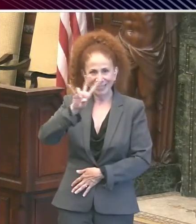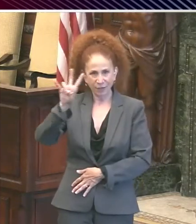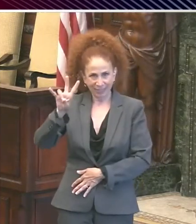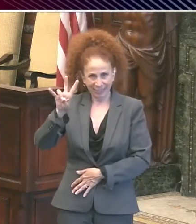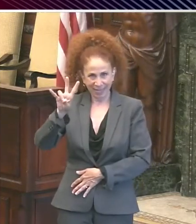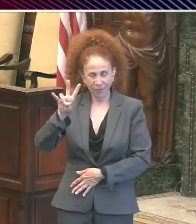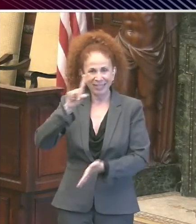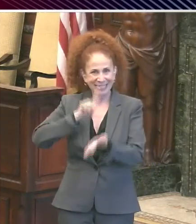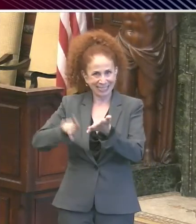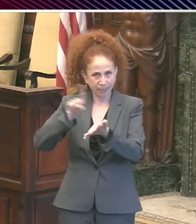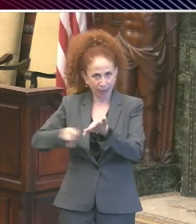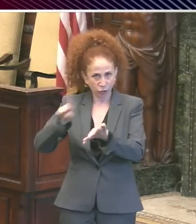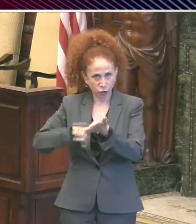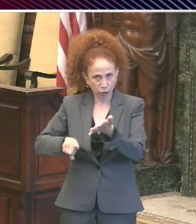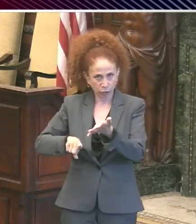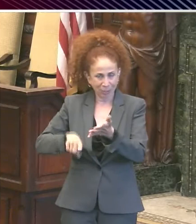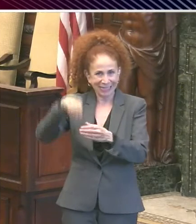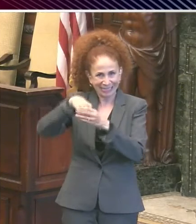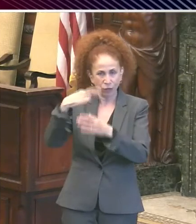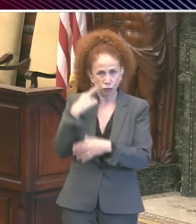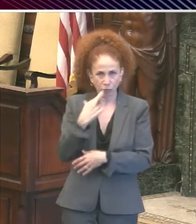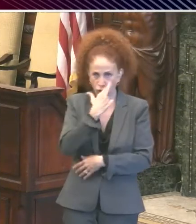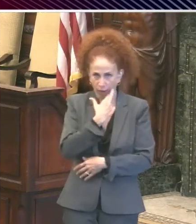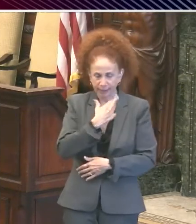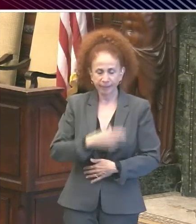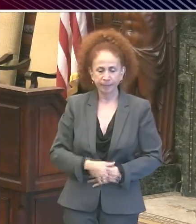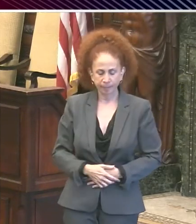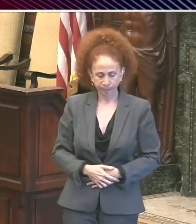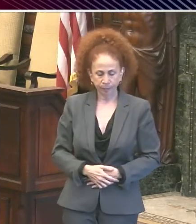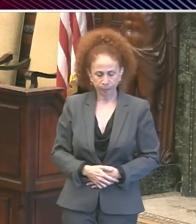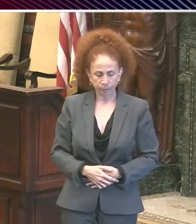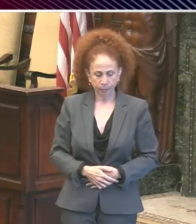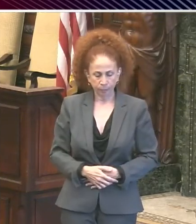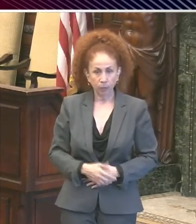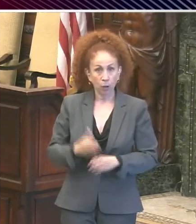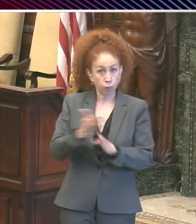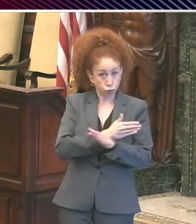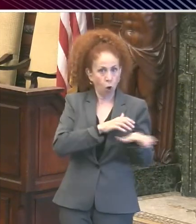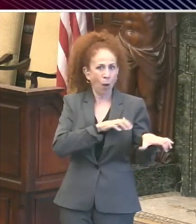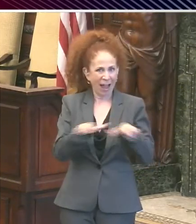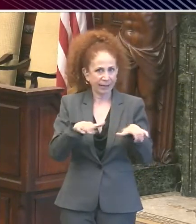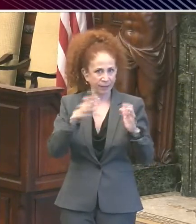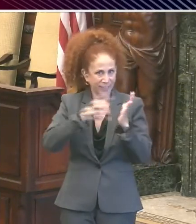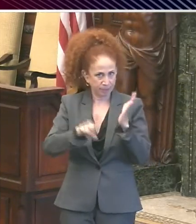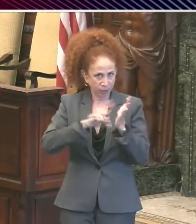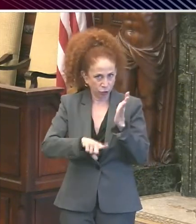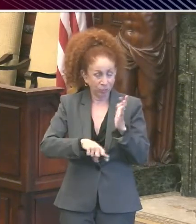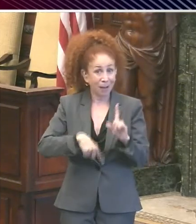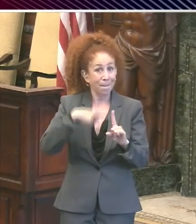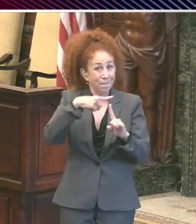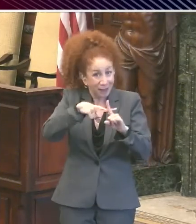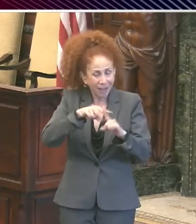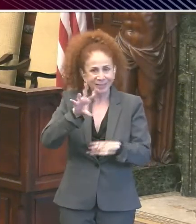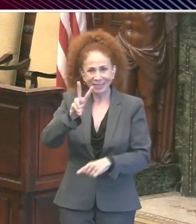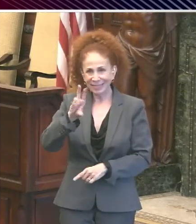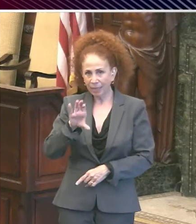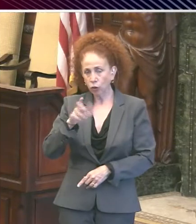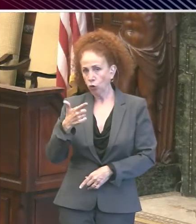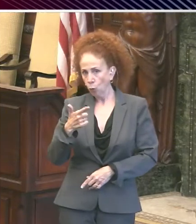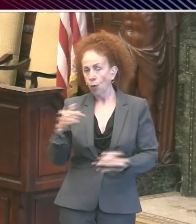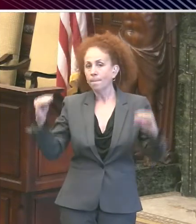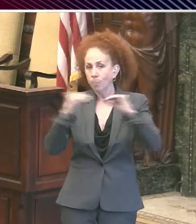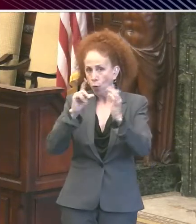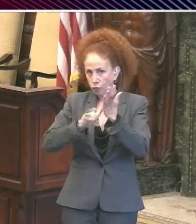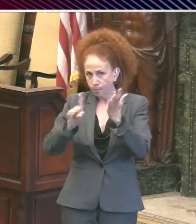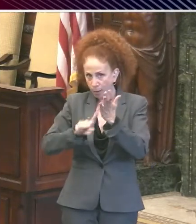4,277 inspections of restaurants, and that's proactive inspections, and an additional 621 inspections